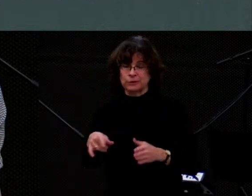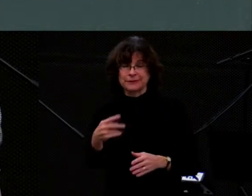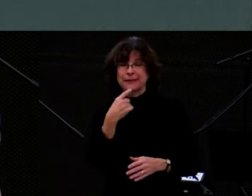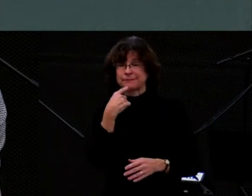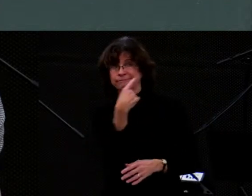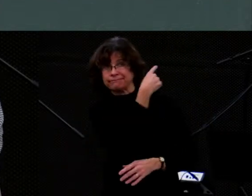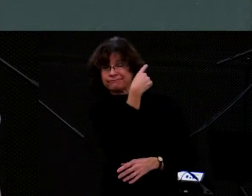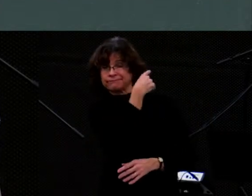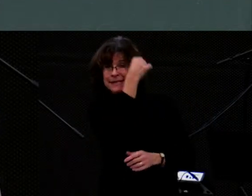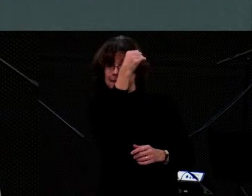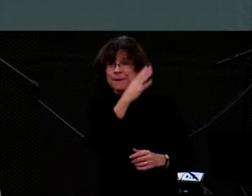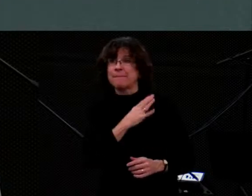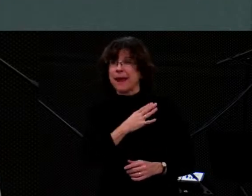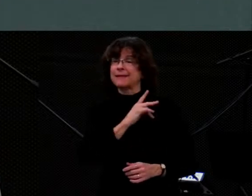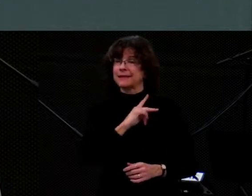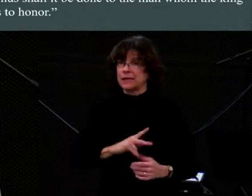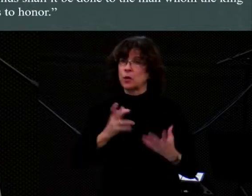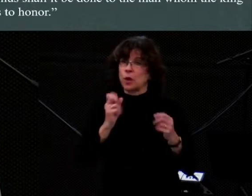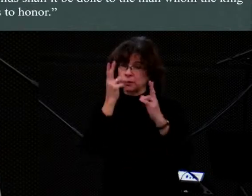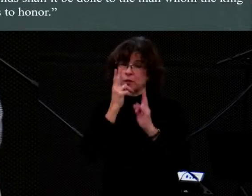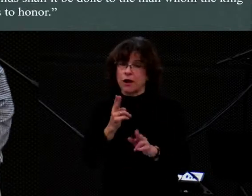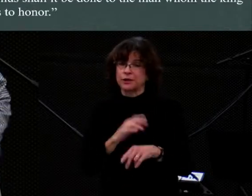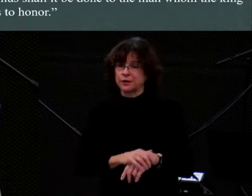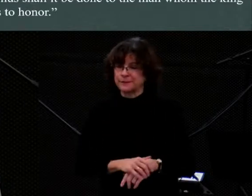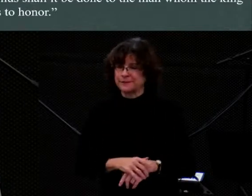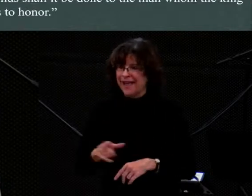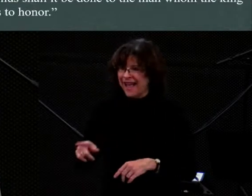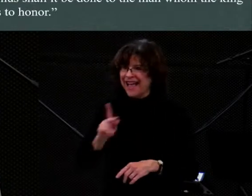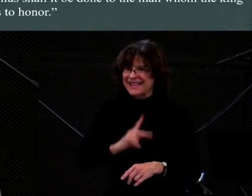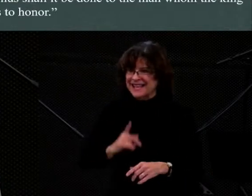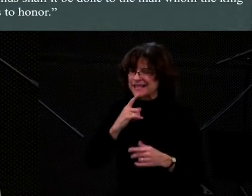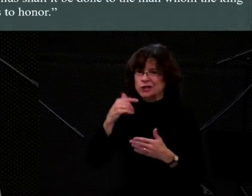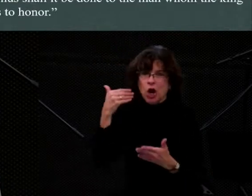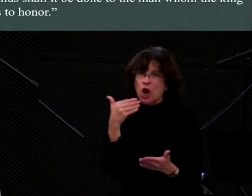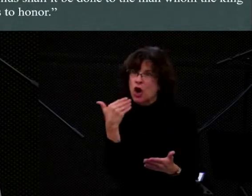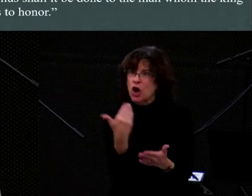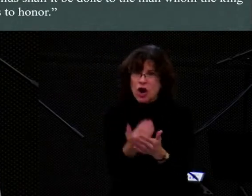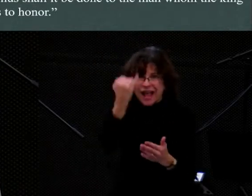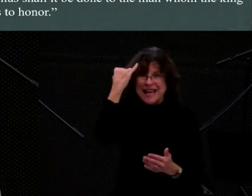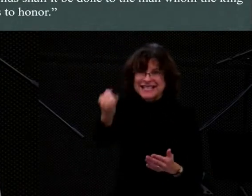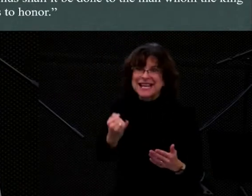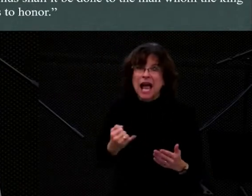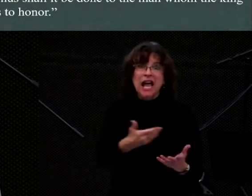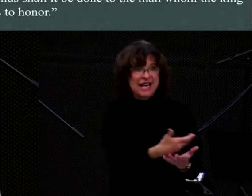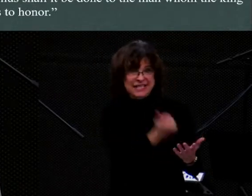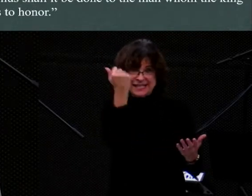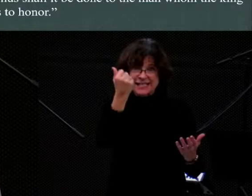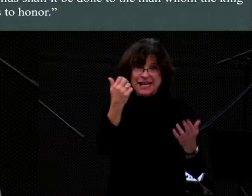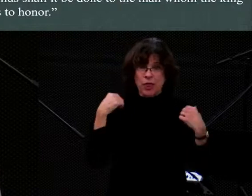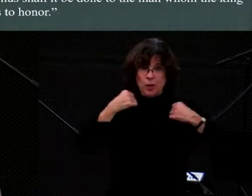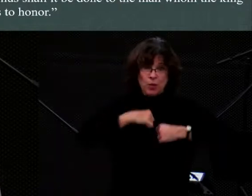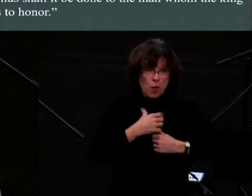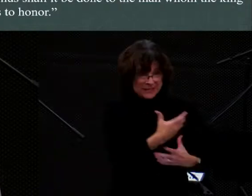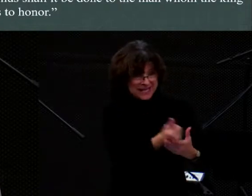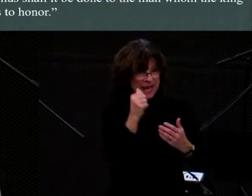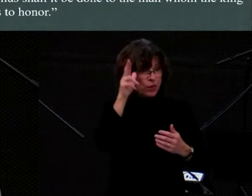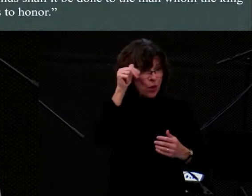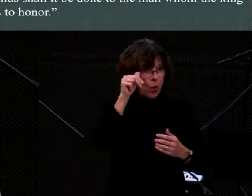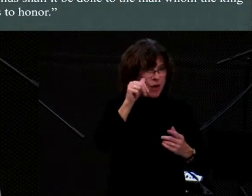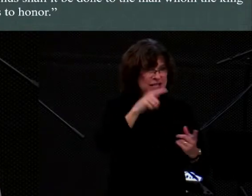to honor.'" Then the king said to Haman, "Hurry, take the robes and the horse as you have said, and do so